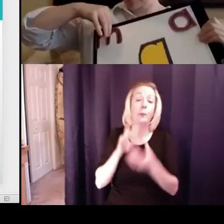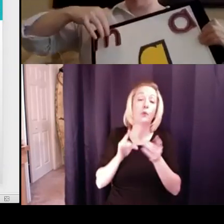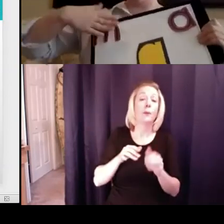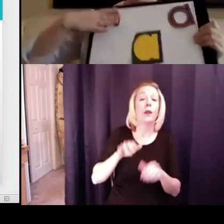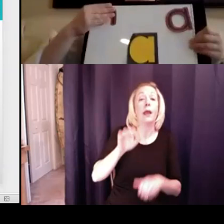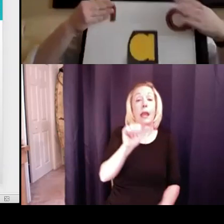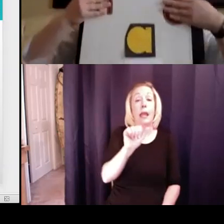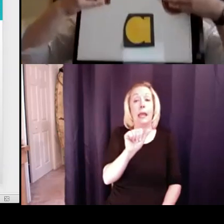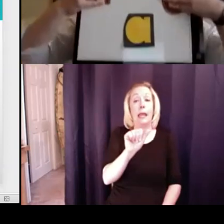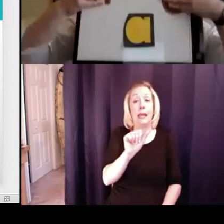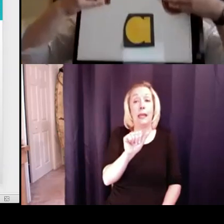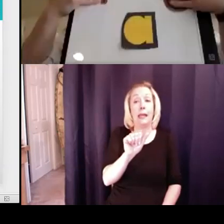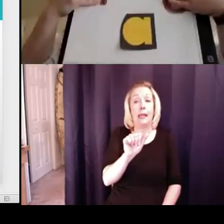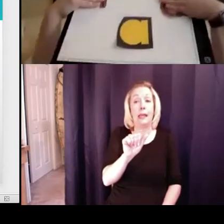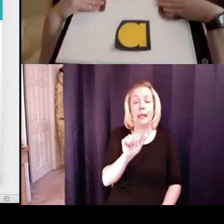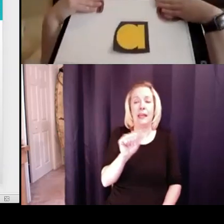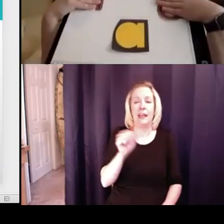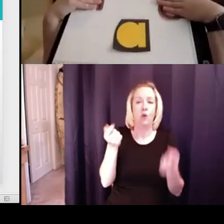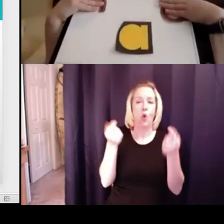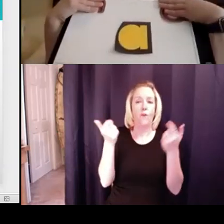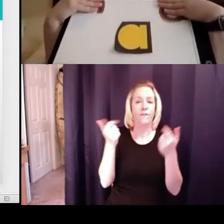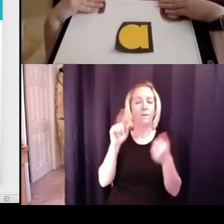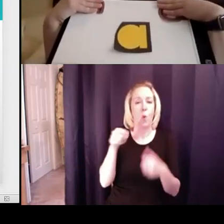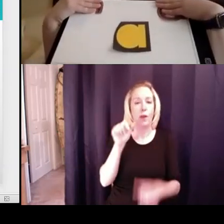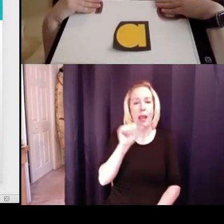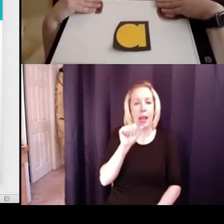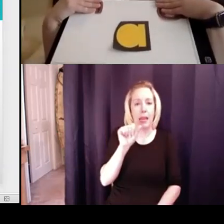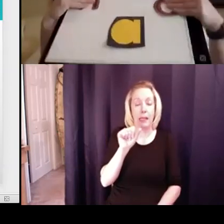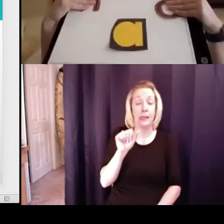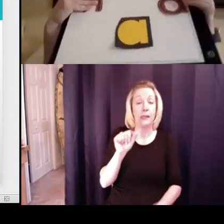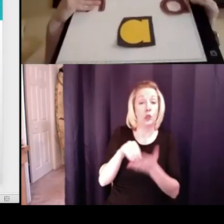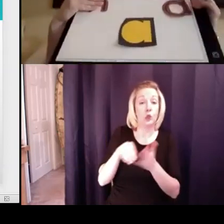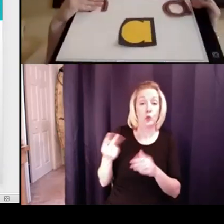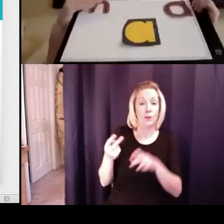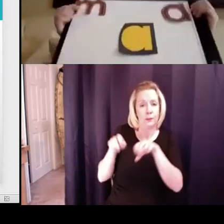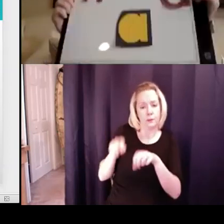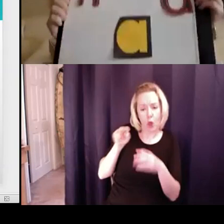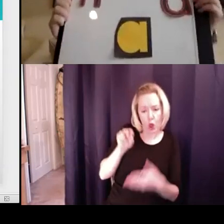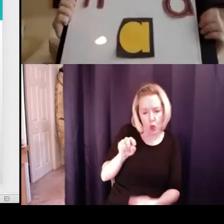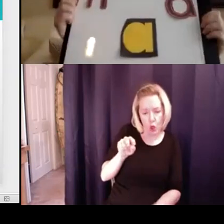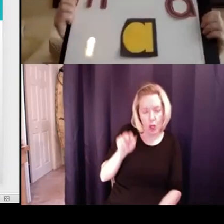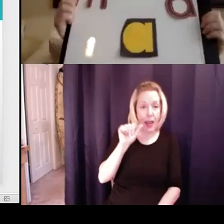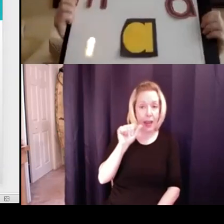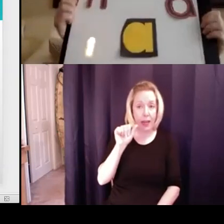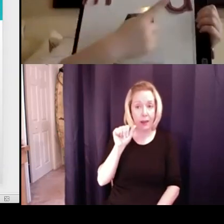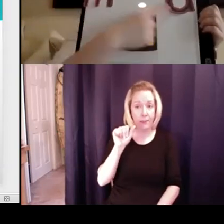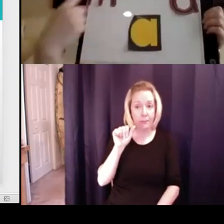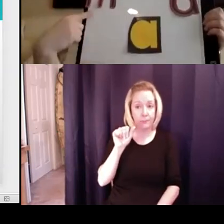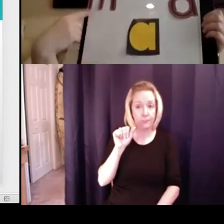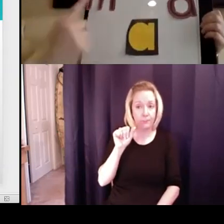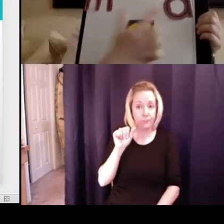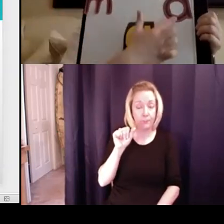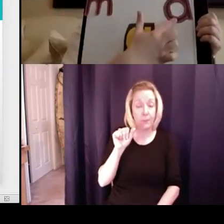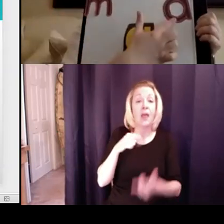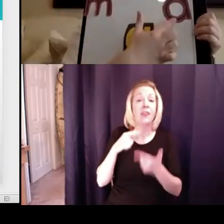probably don't have these extra letters on here. I'm looking with my child or my student. And then maybe I'm giving them 2 letters. So I